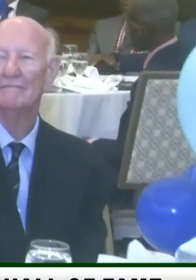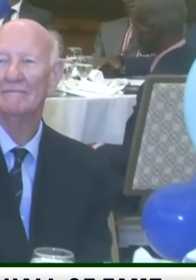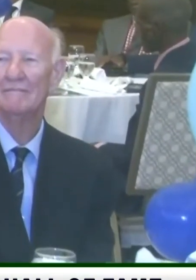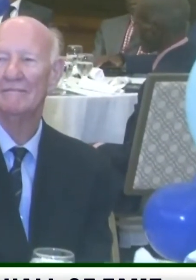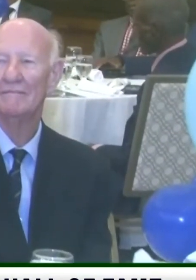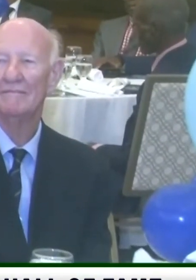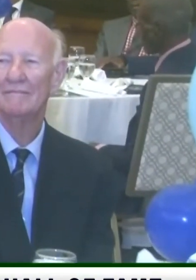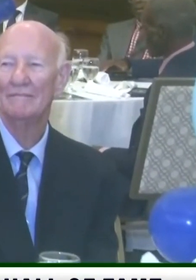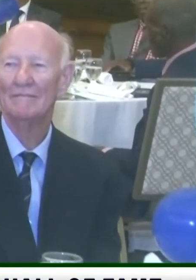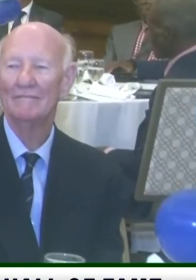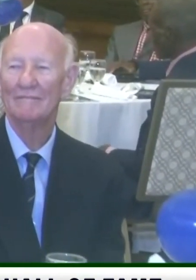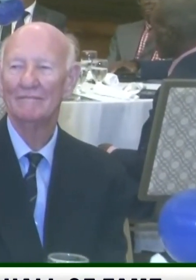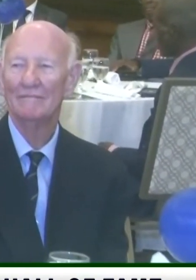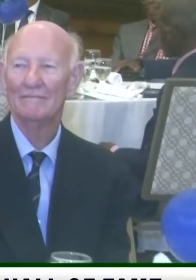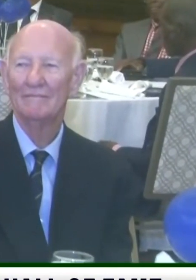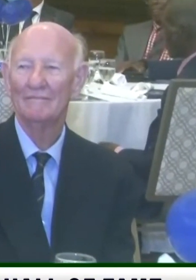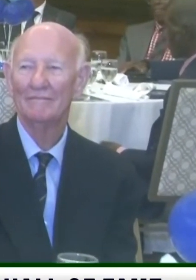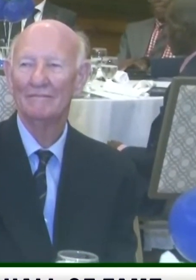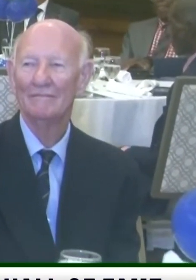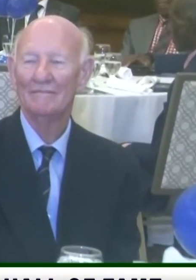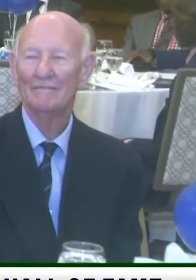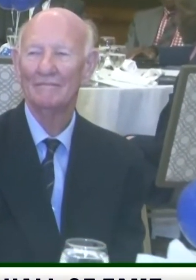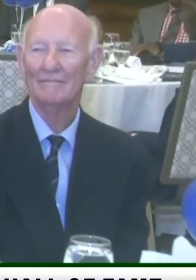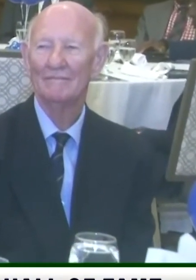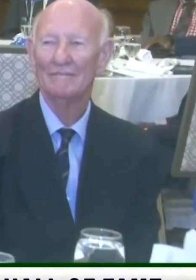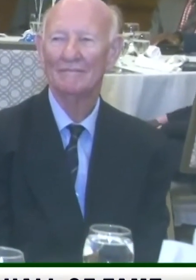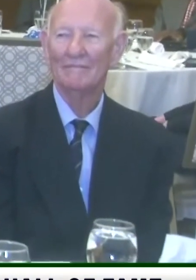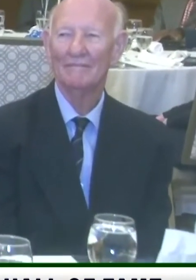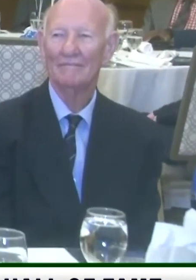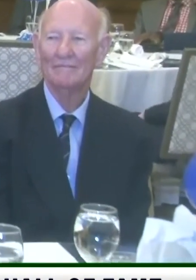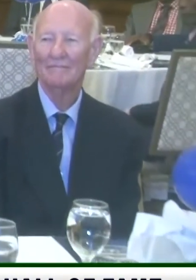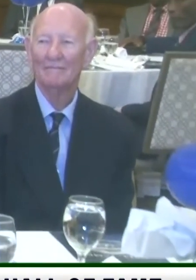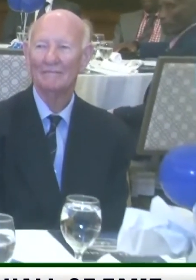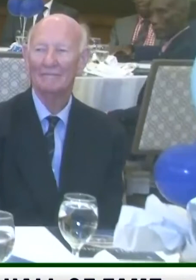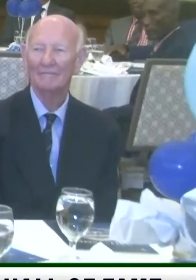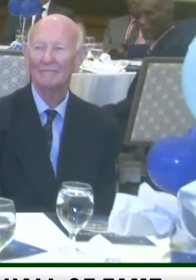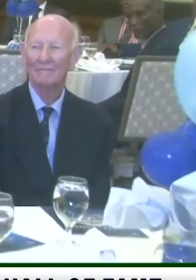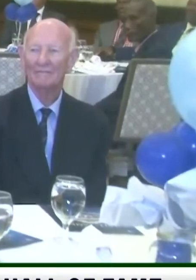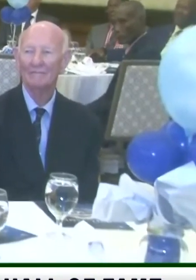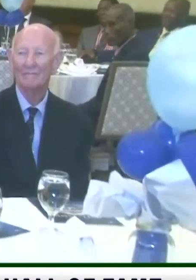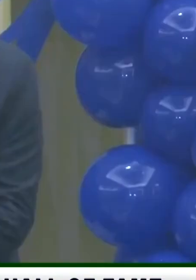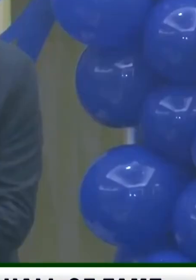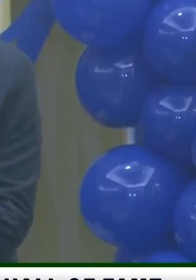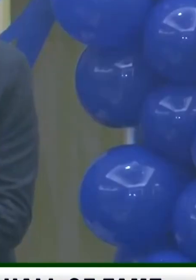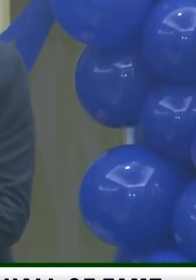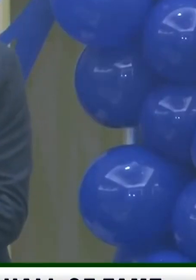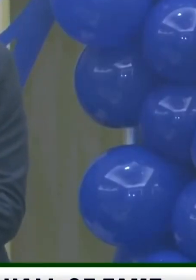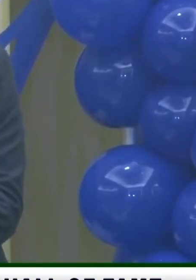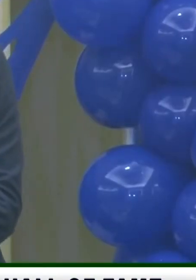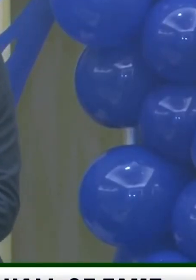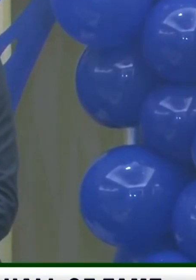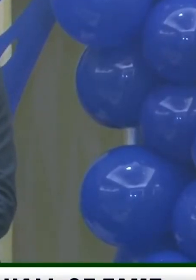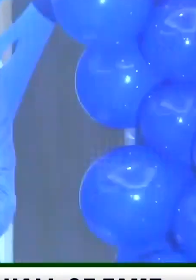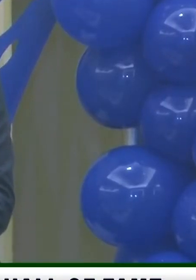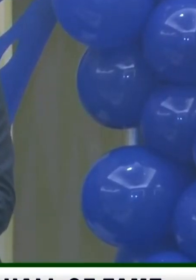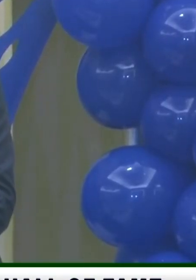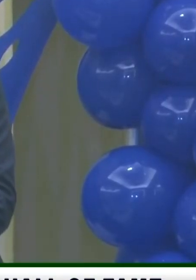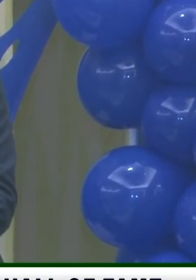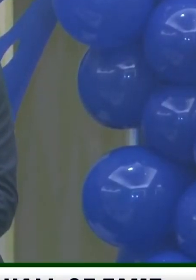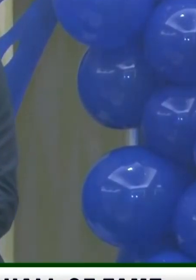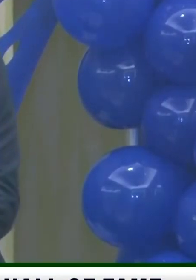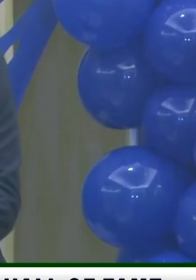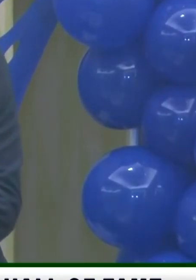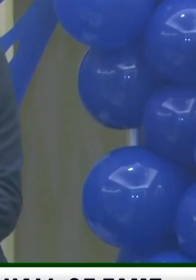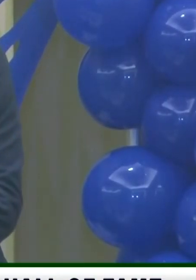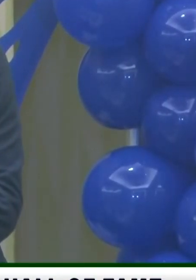Tony Cozier, John Goddard, Roy Marshall, and Tim Tarleton. In football, there's Dr. Ken